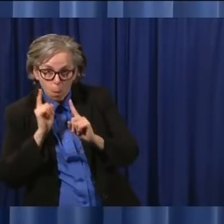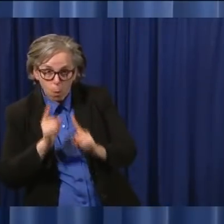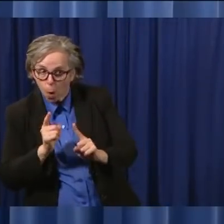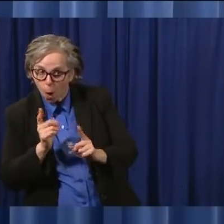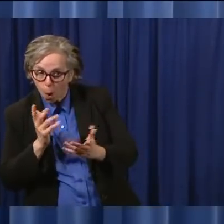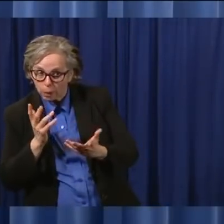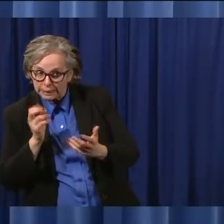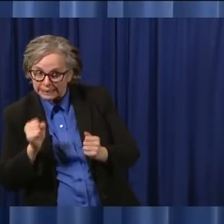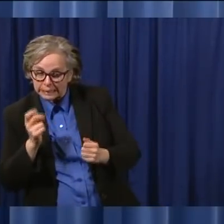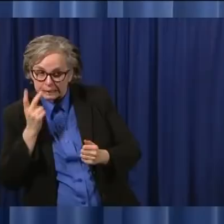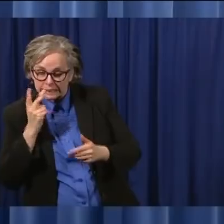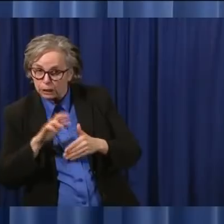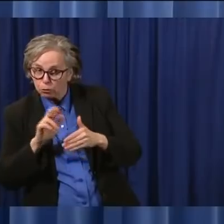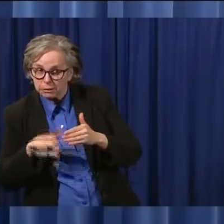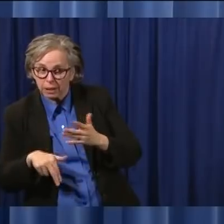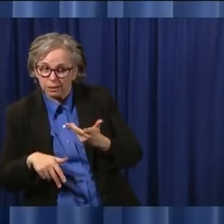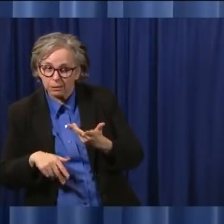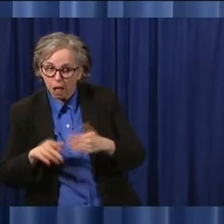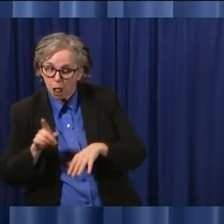term.